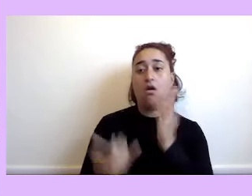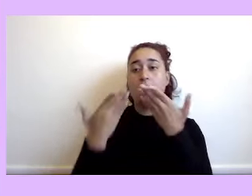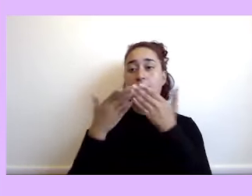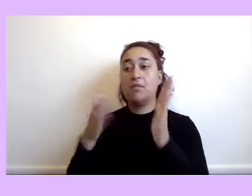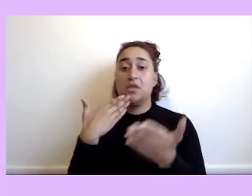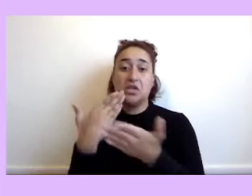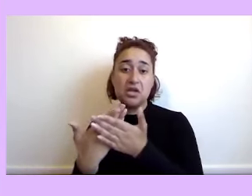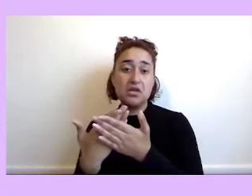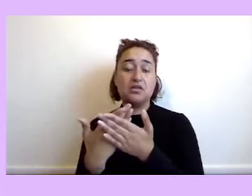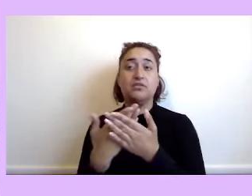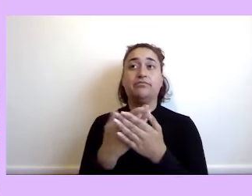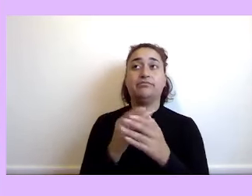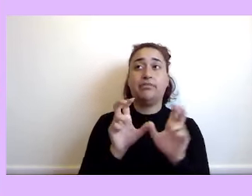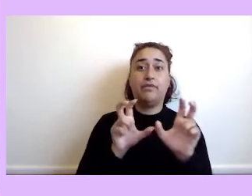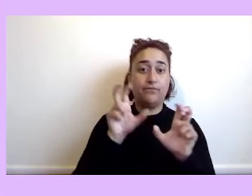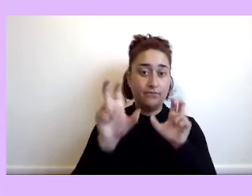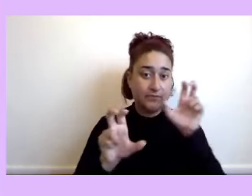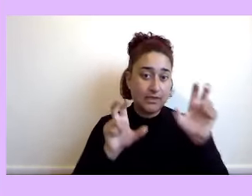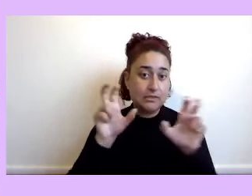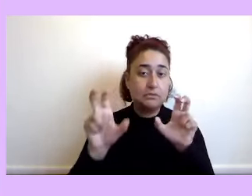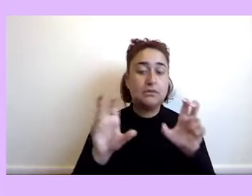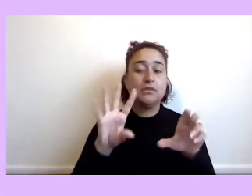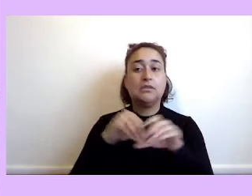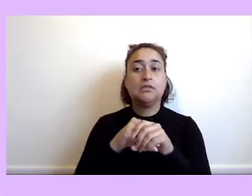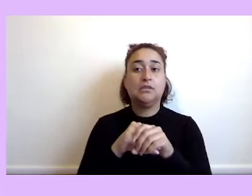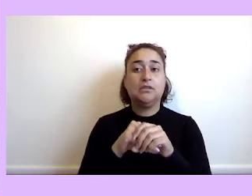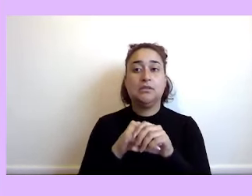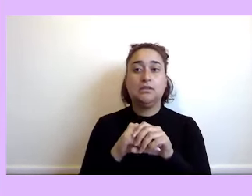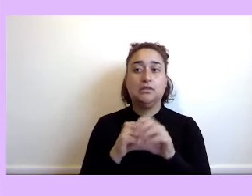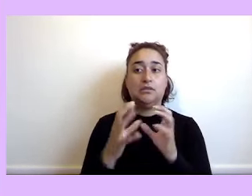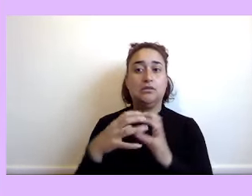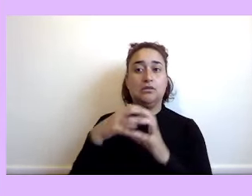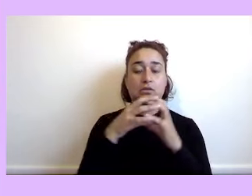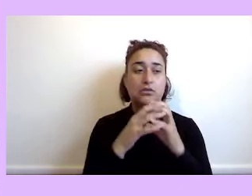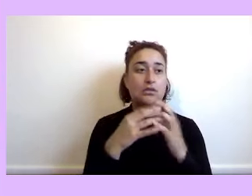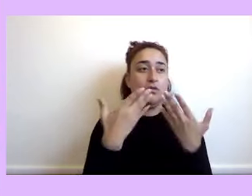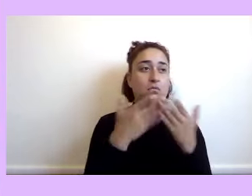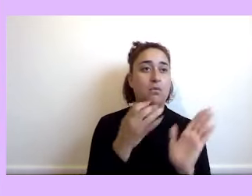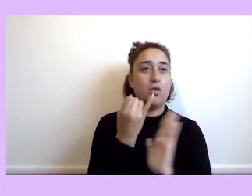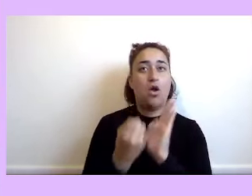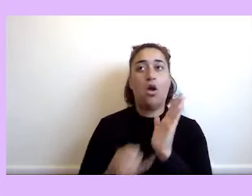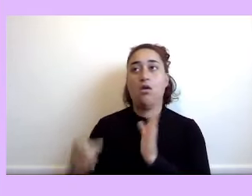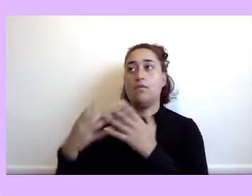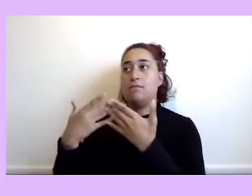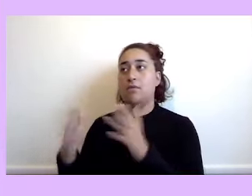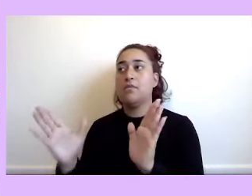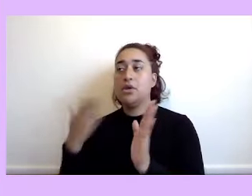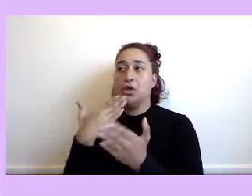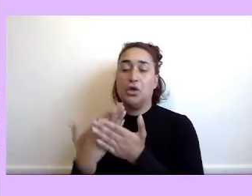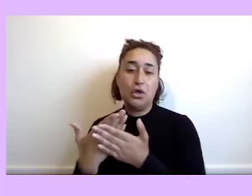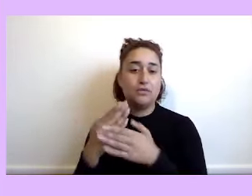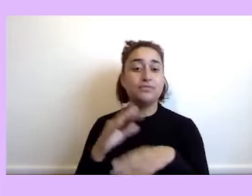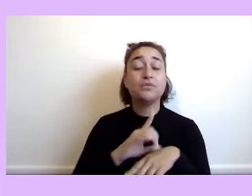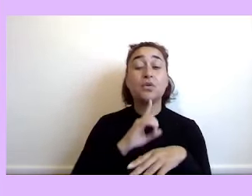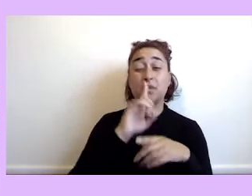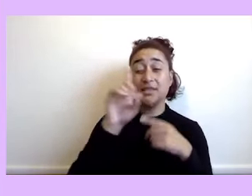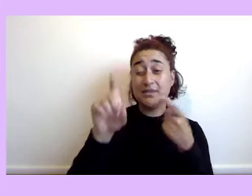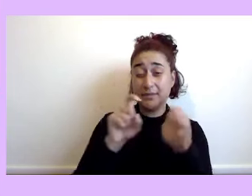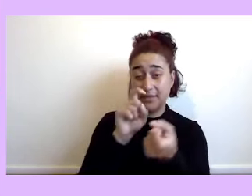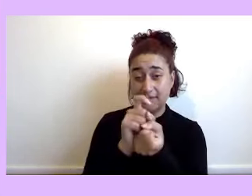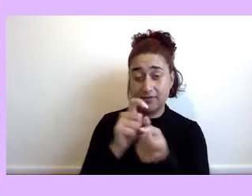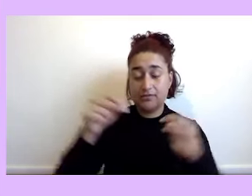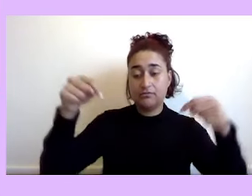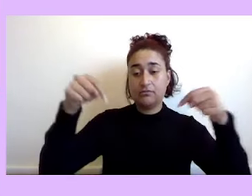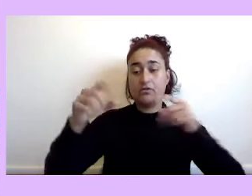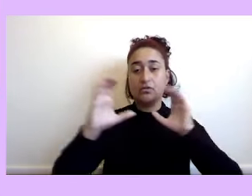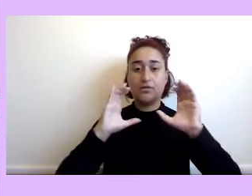about investment in the intersection of public art and public good. And really specifically, this conversation